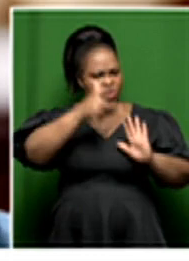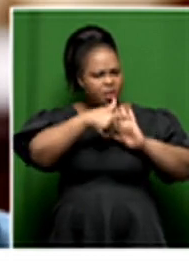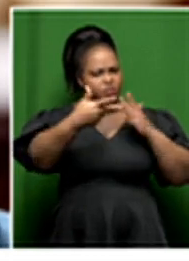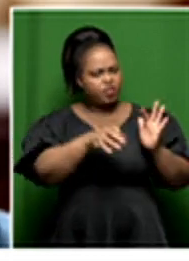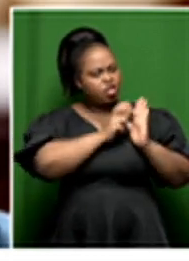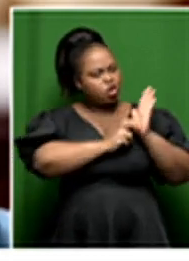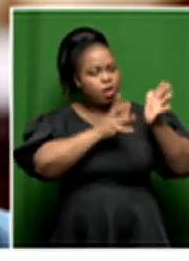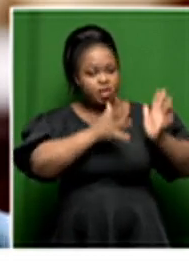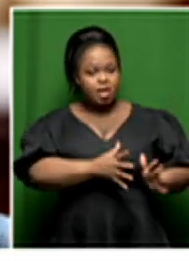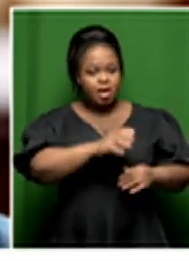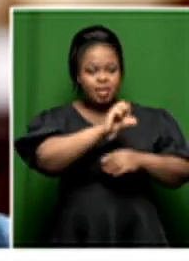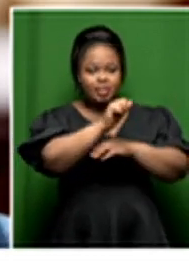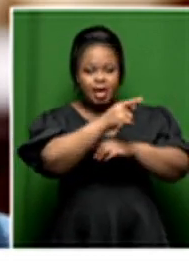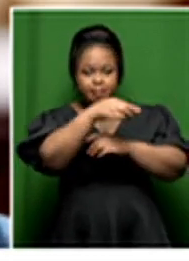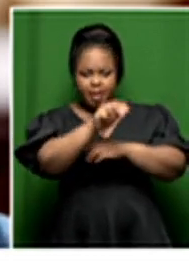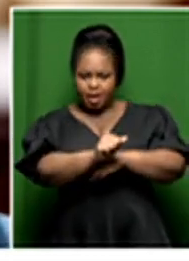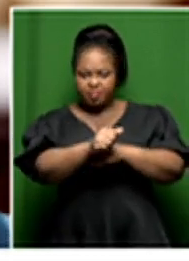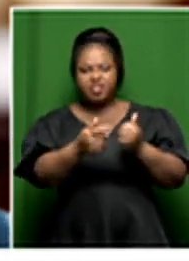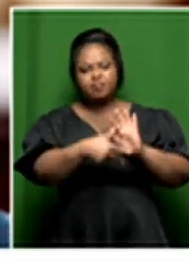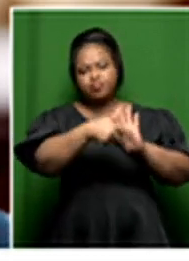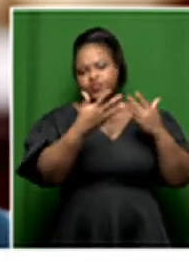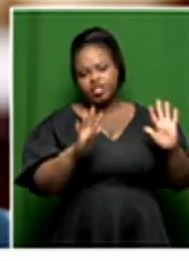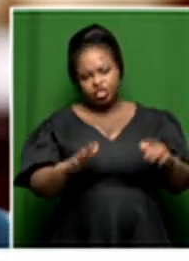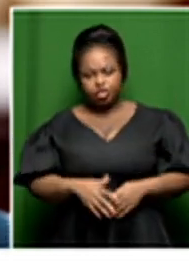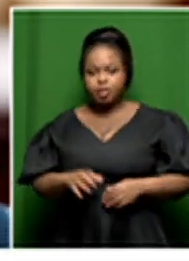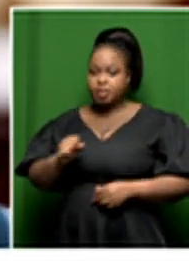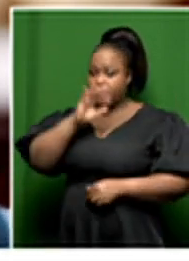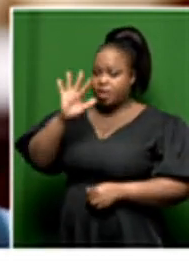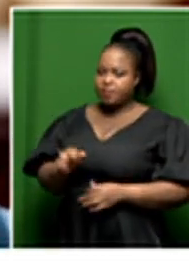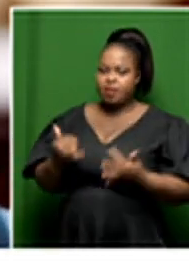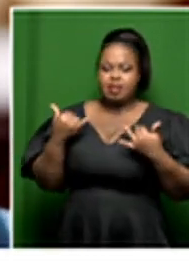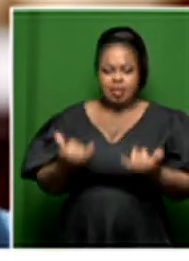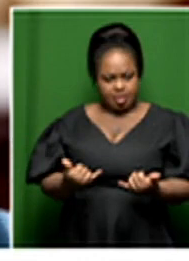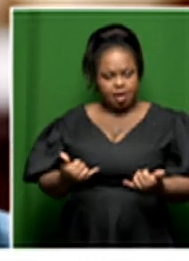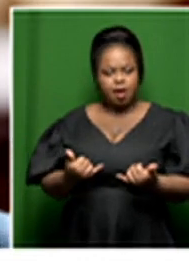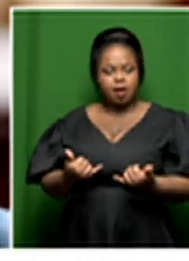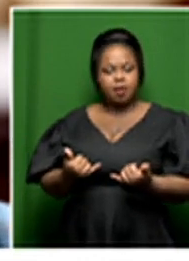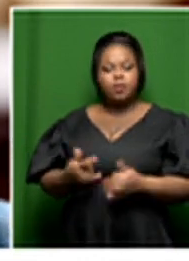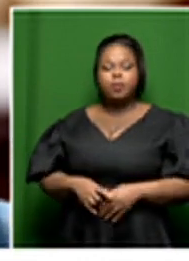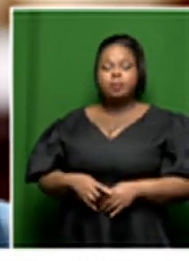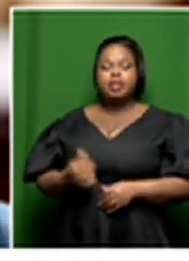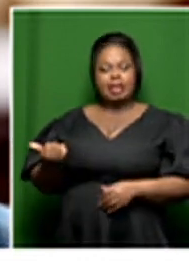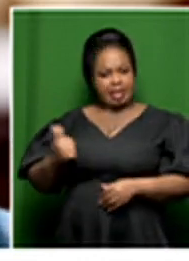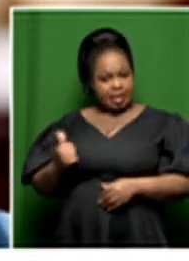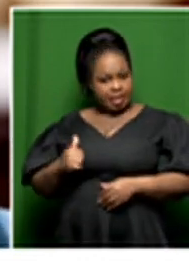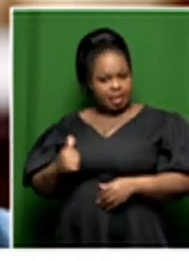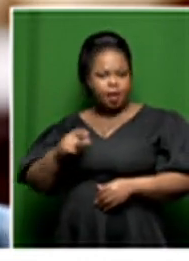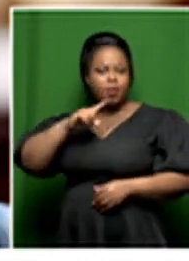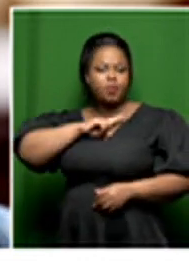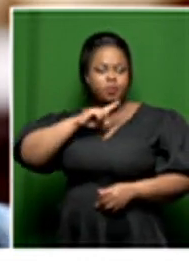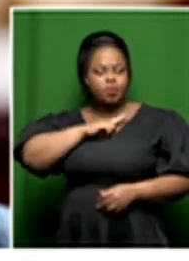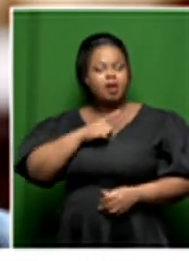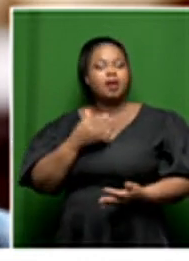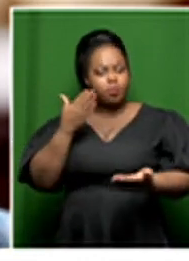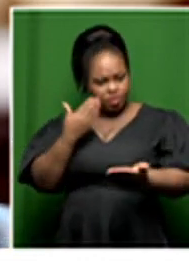of the regulator is. They've given authorization. South Africa now finds itself in a situation, a fortunate one, where we